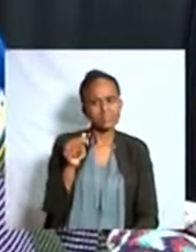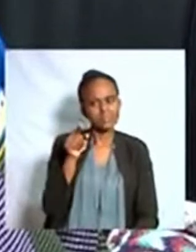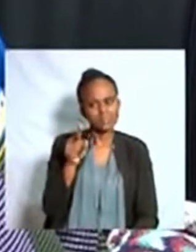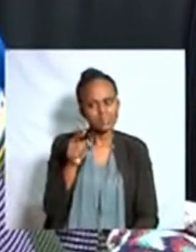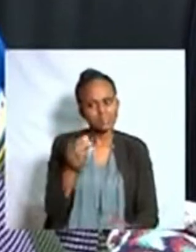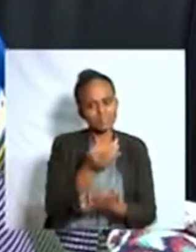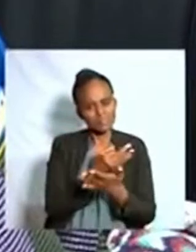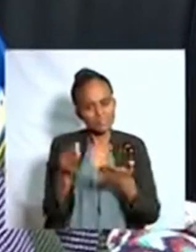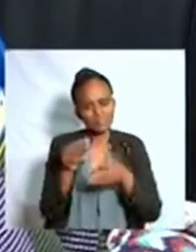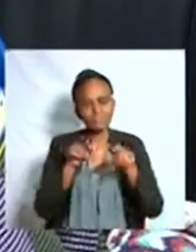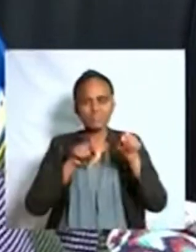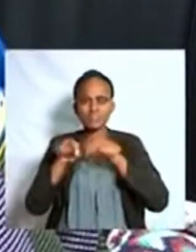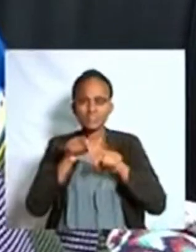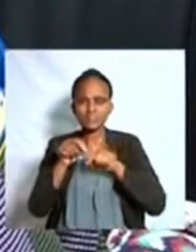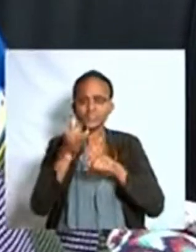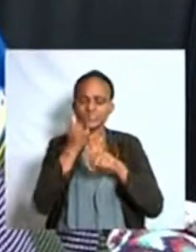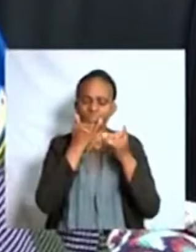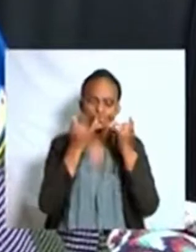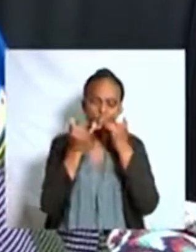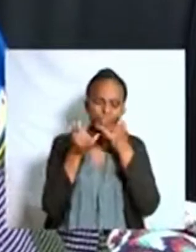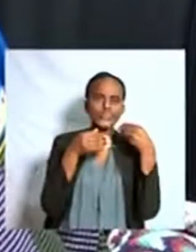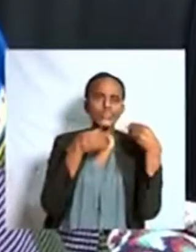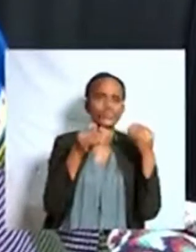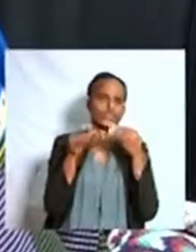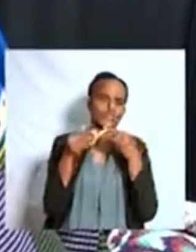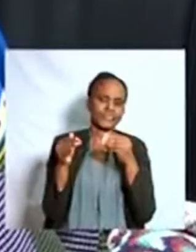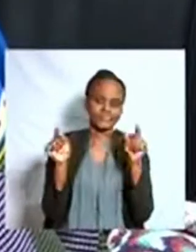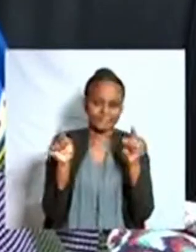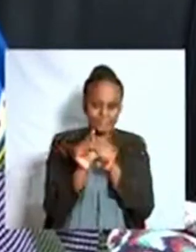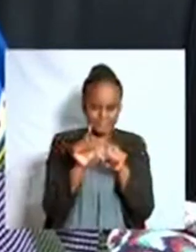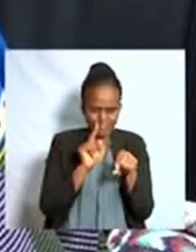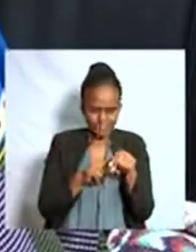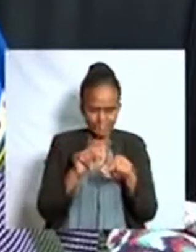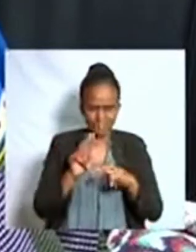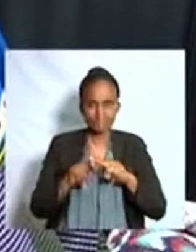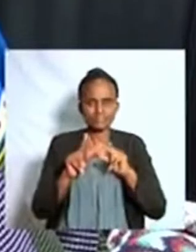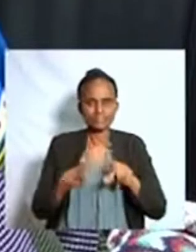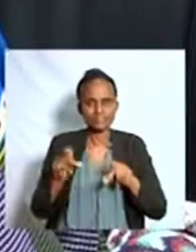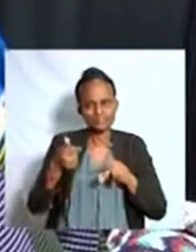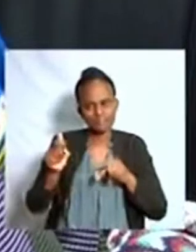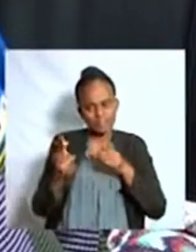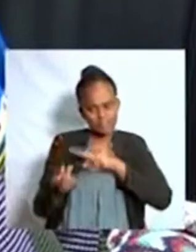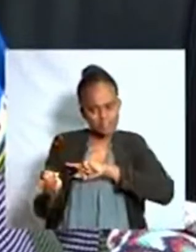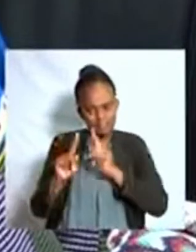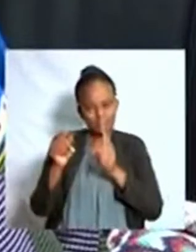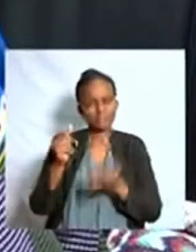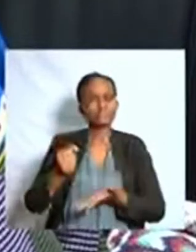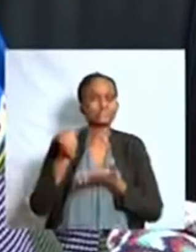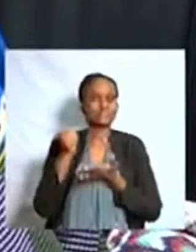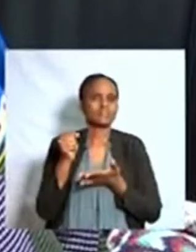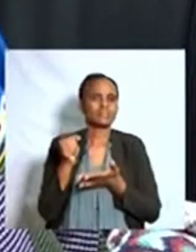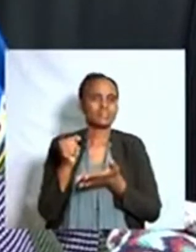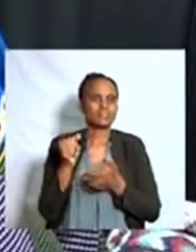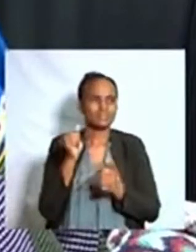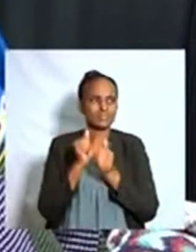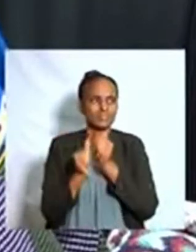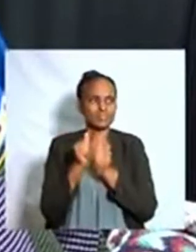to control illegal markets. At the same time, Chair, they've got budgets which are,